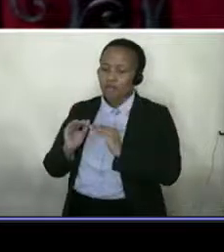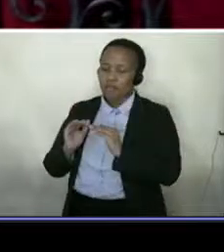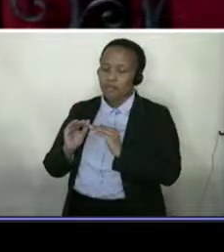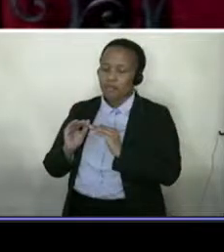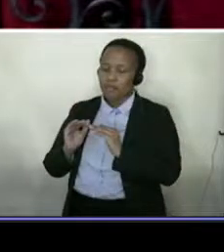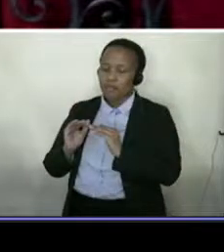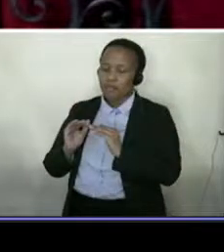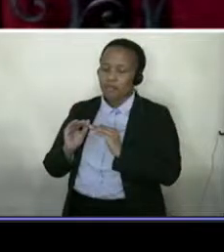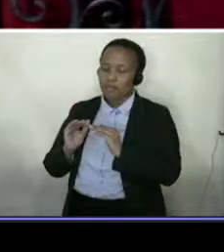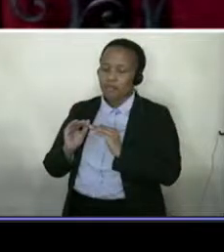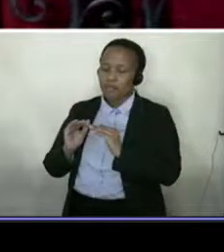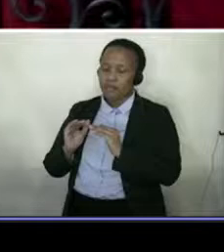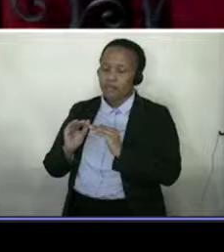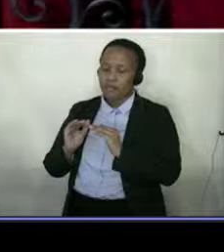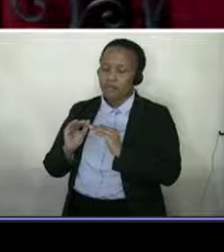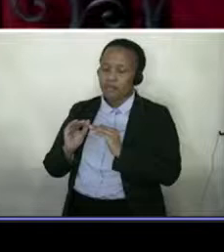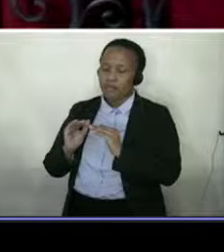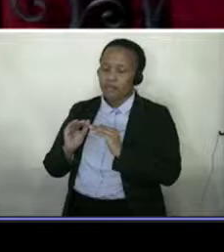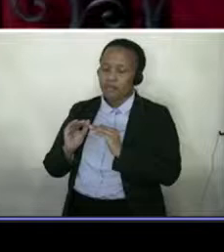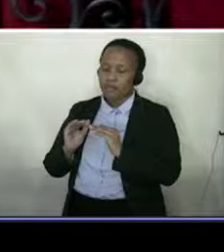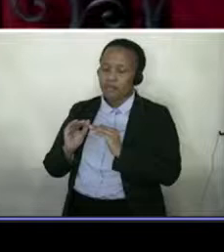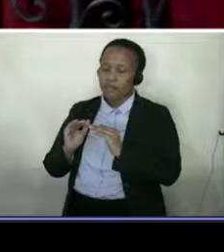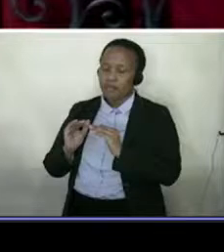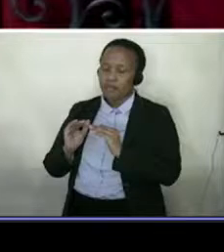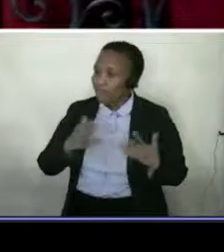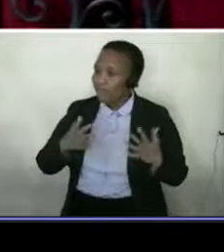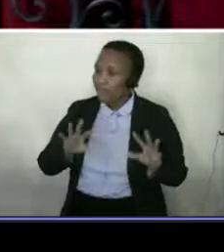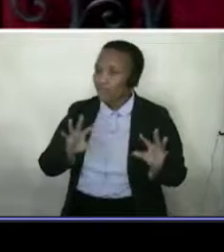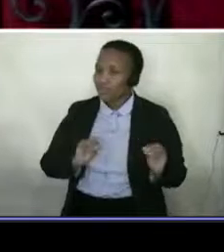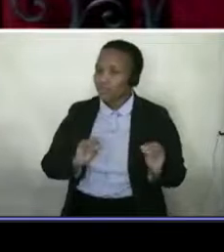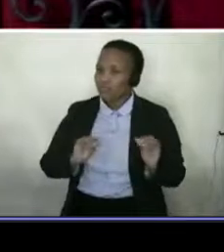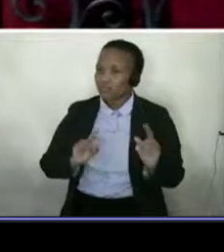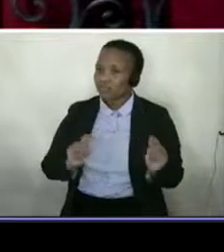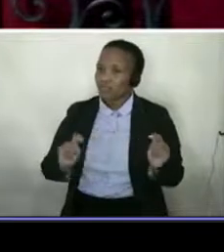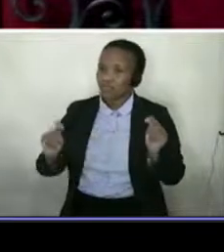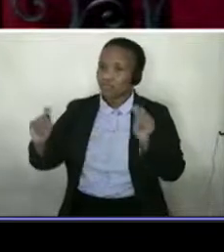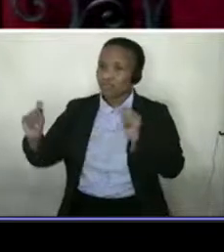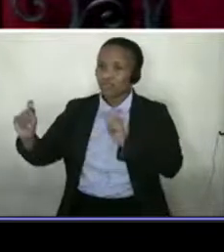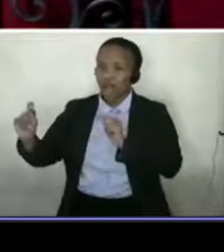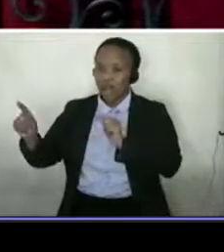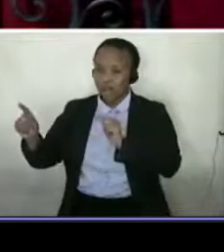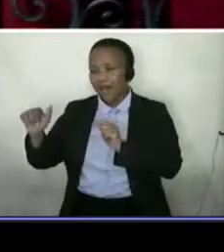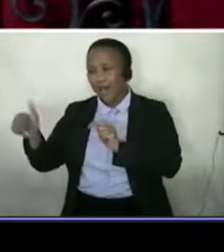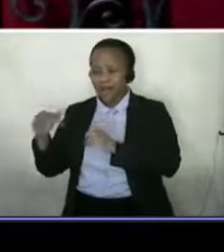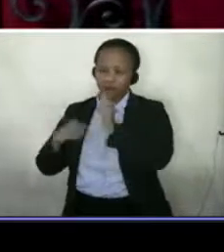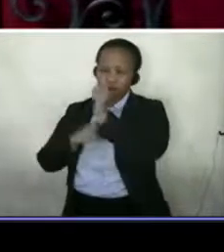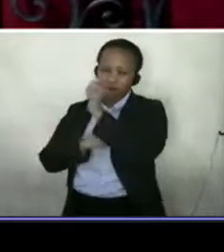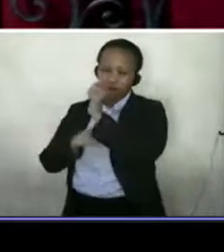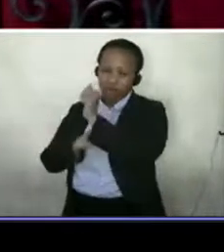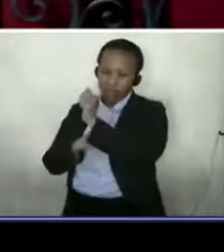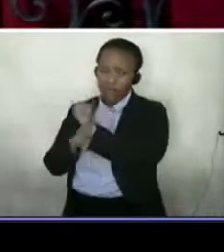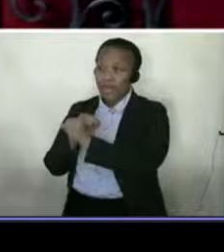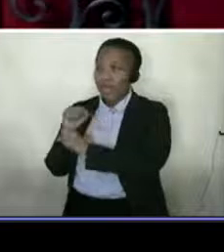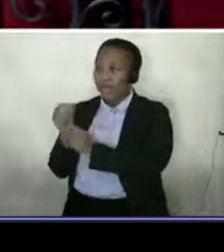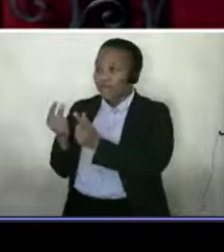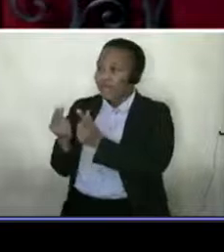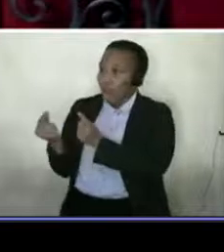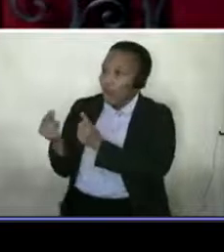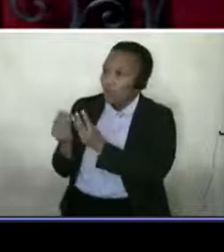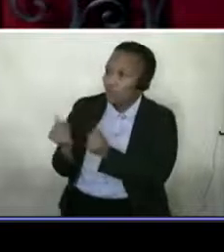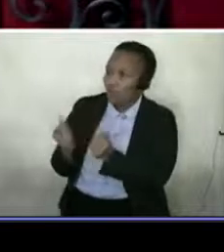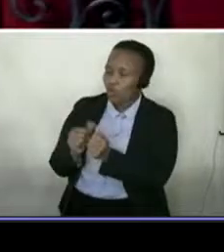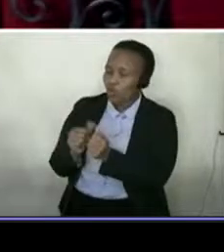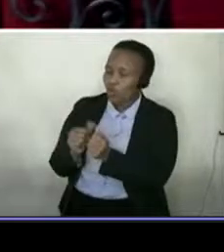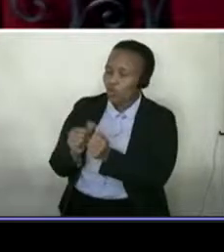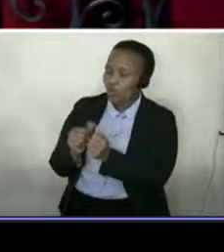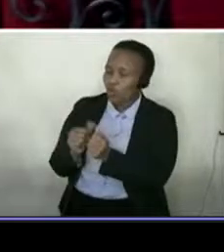without pay. The official was transferred to another office where she is not dealing with finance matters. All these sanctions, Honorable Speaker, Honorable Members, are